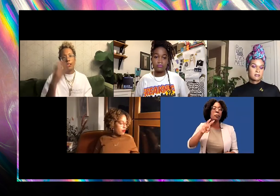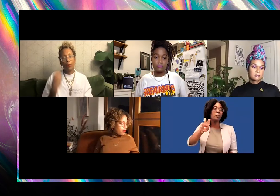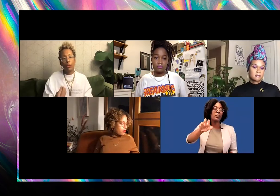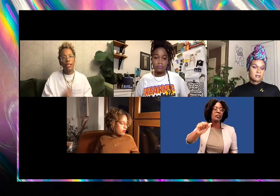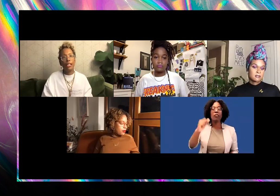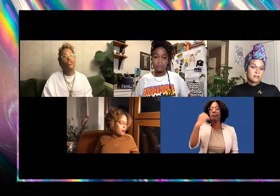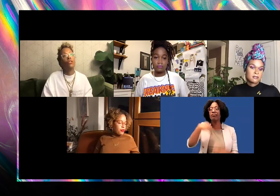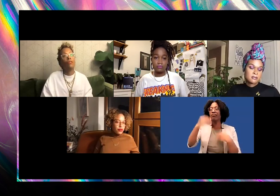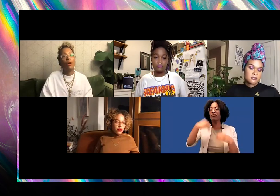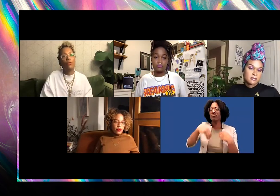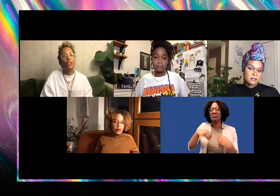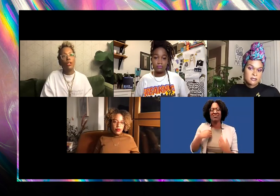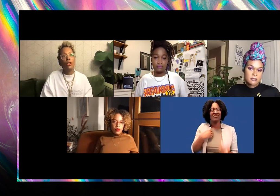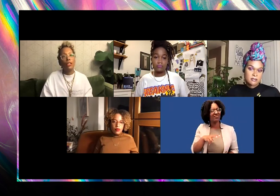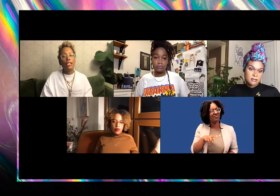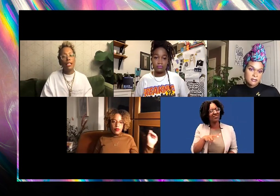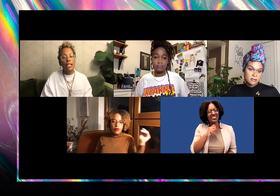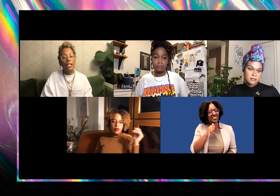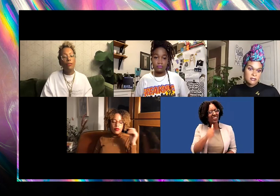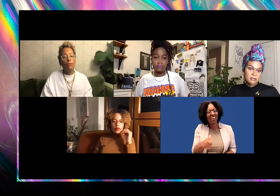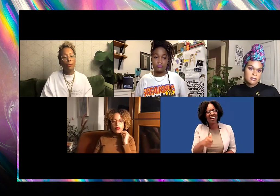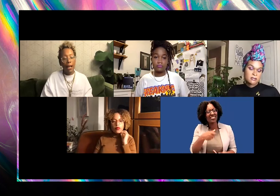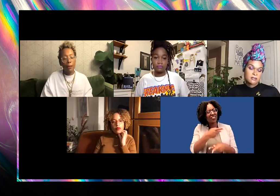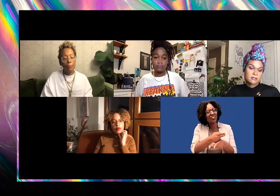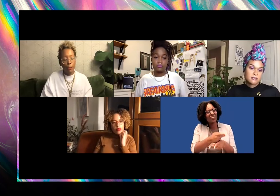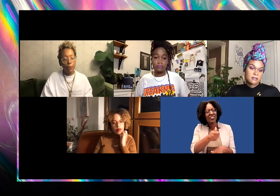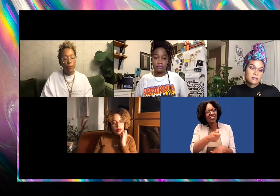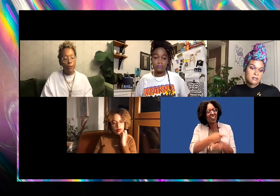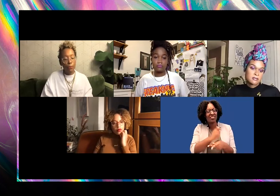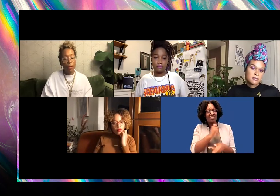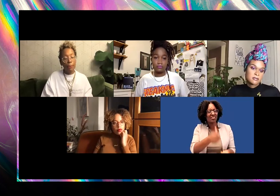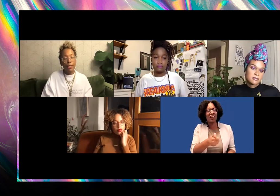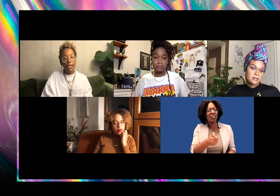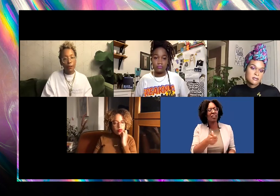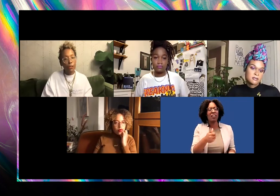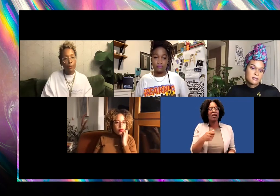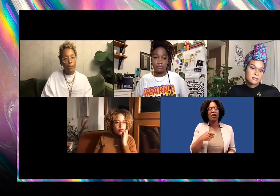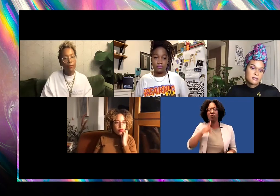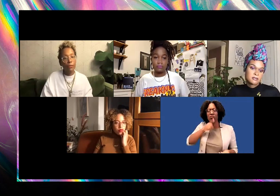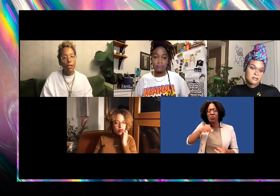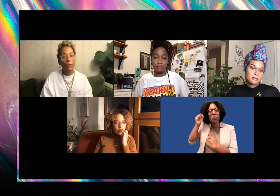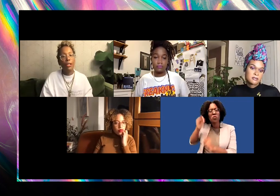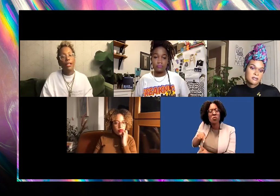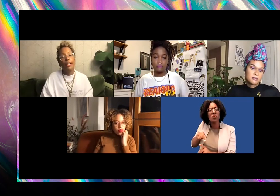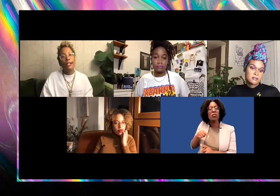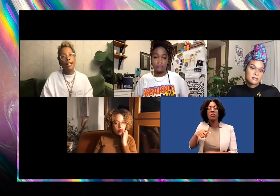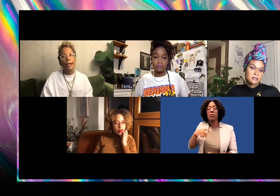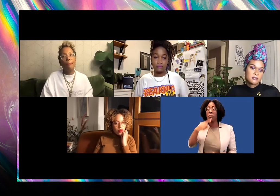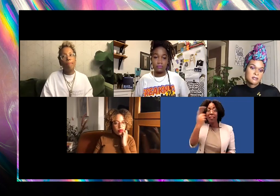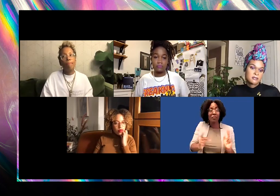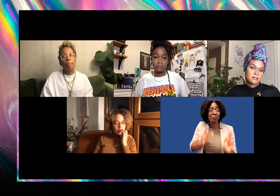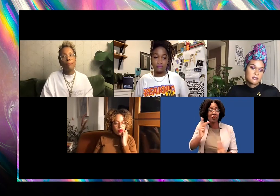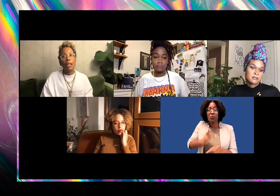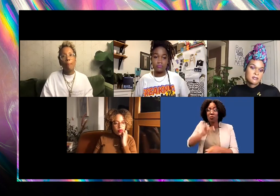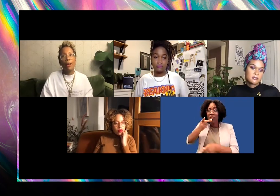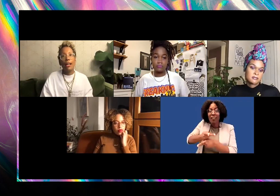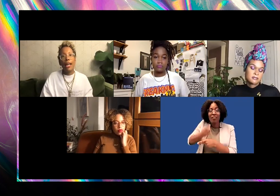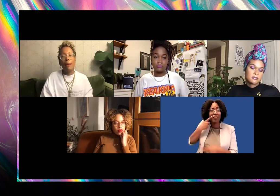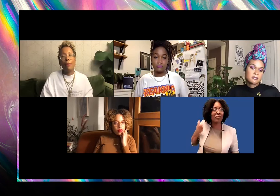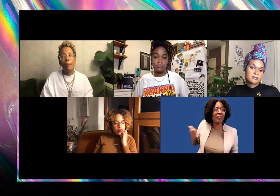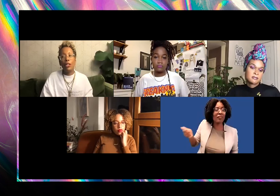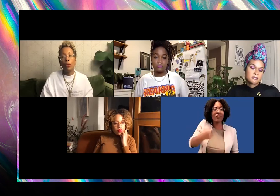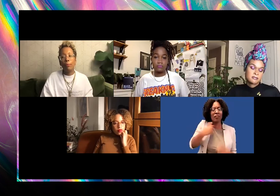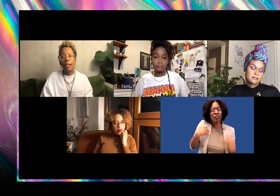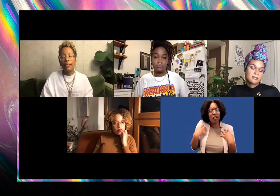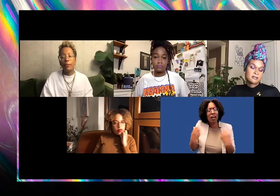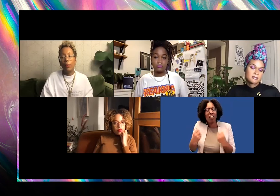this orientation around the need for Black people to be able to care for themselves, you know? but I am